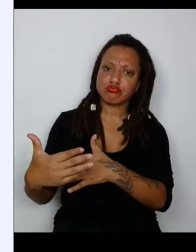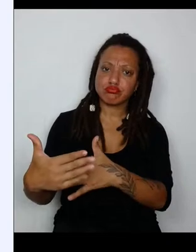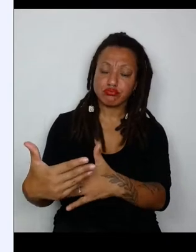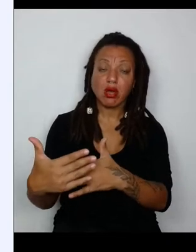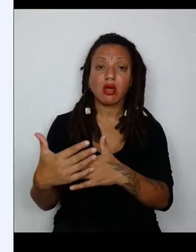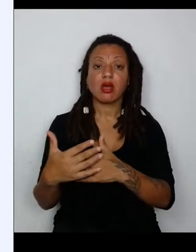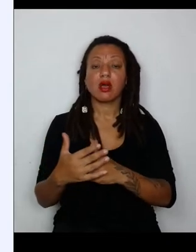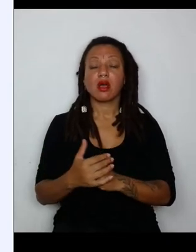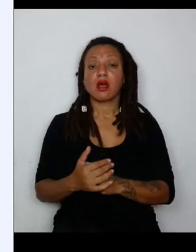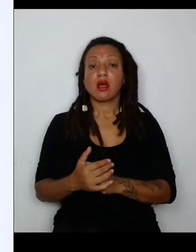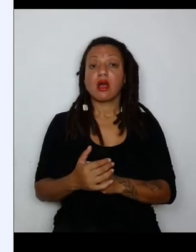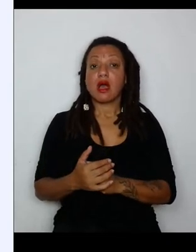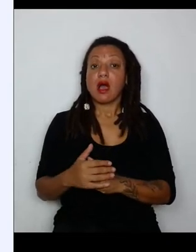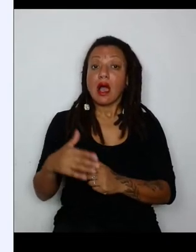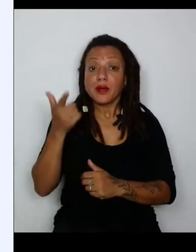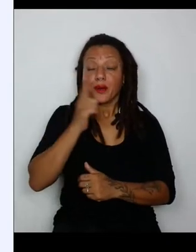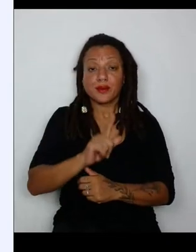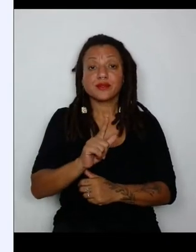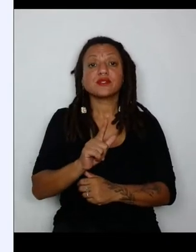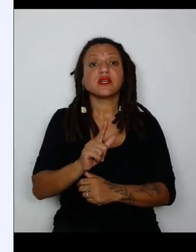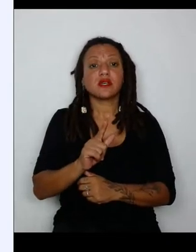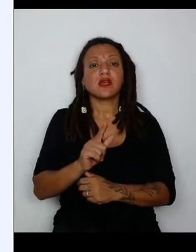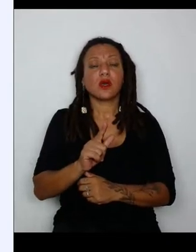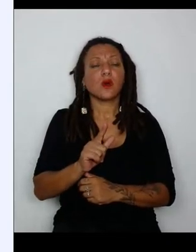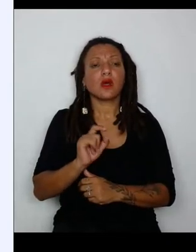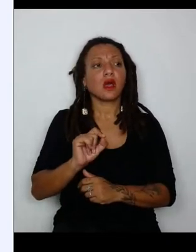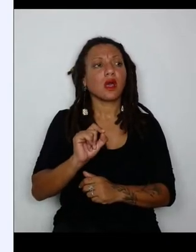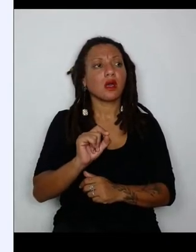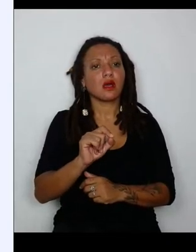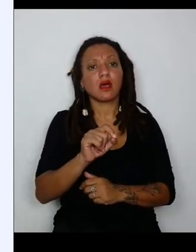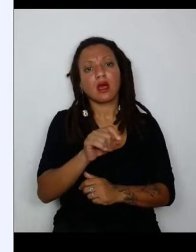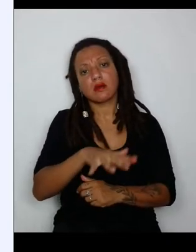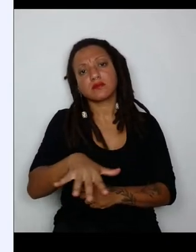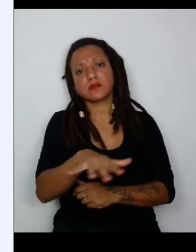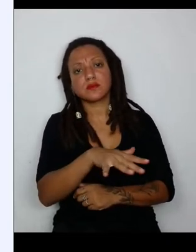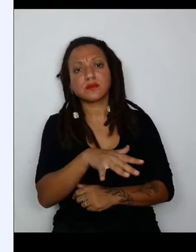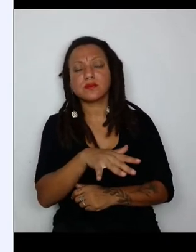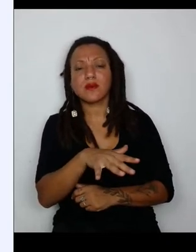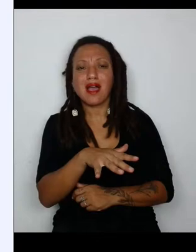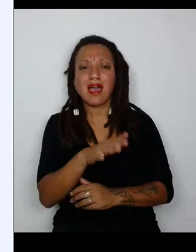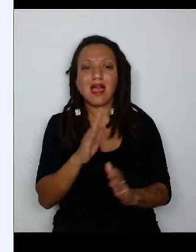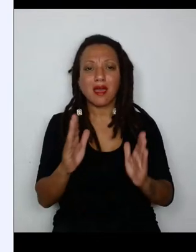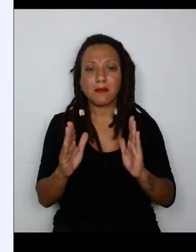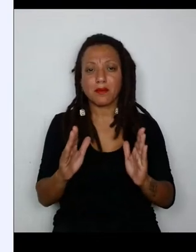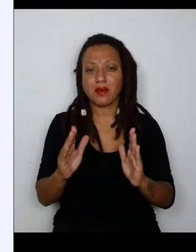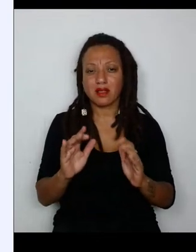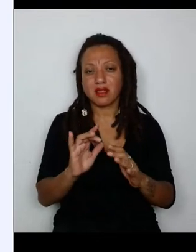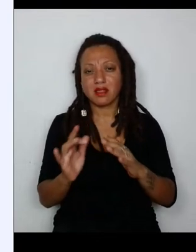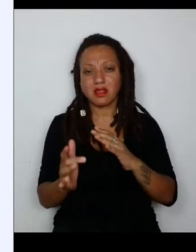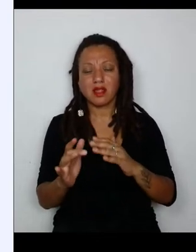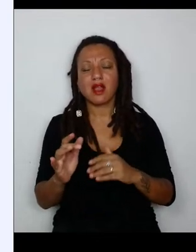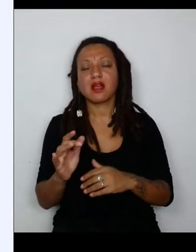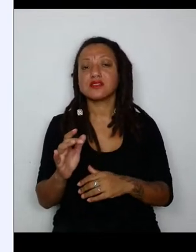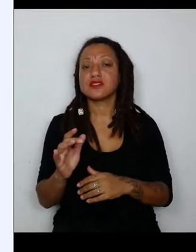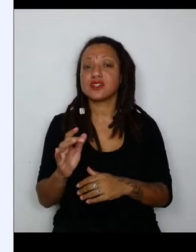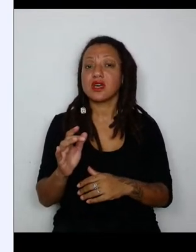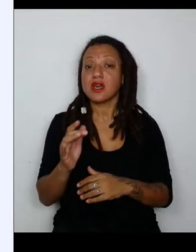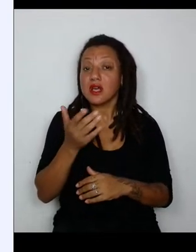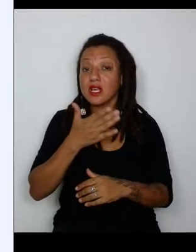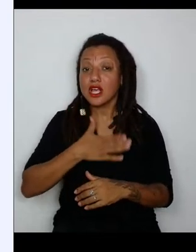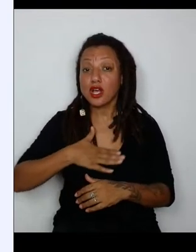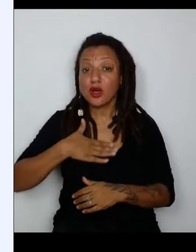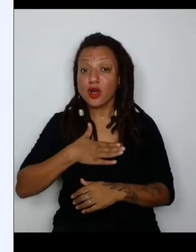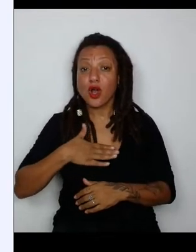by an internet echo chamber that likes to traffic in binary judgments and blanket labels with the result that a